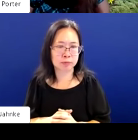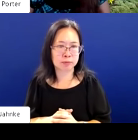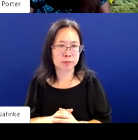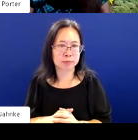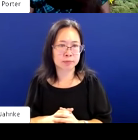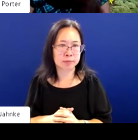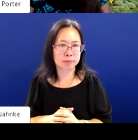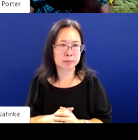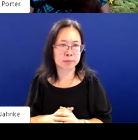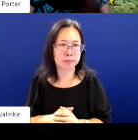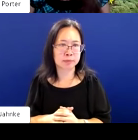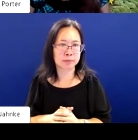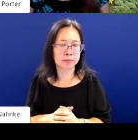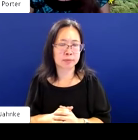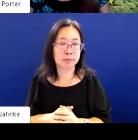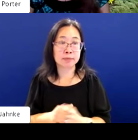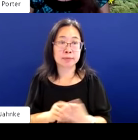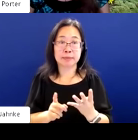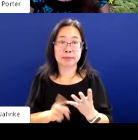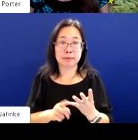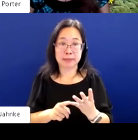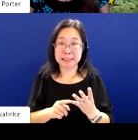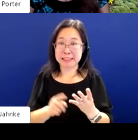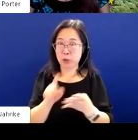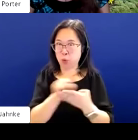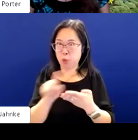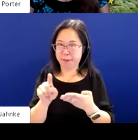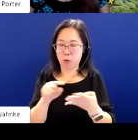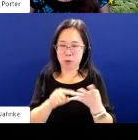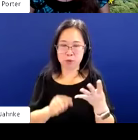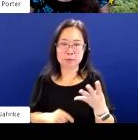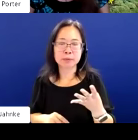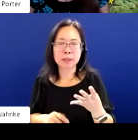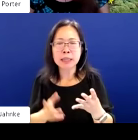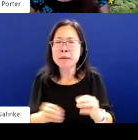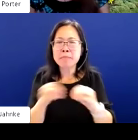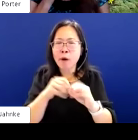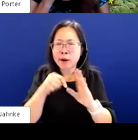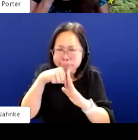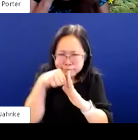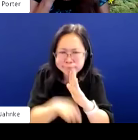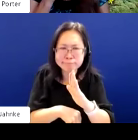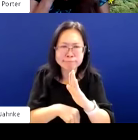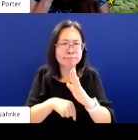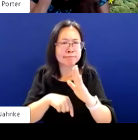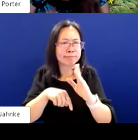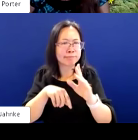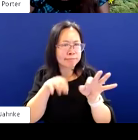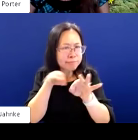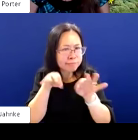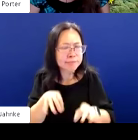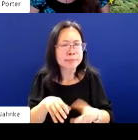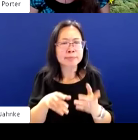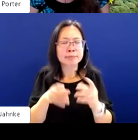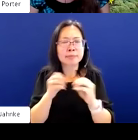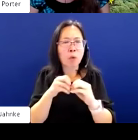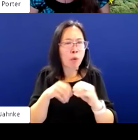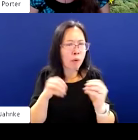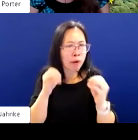And then when we got into the fourth session, this is really getting into some of the nitty-gritty things to really counteract that